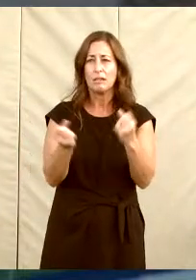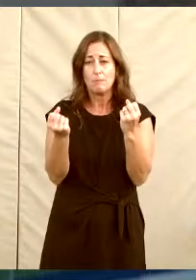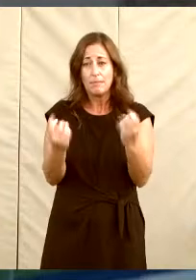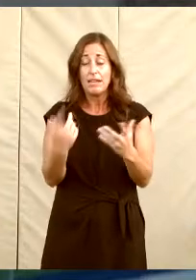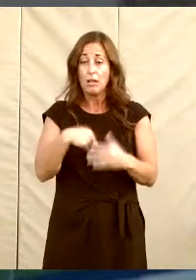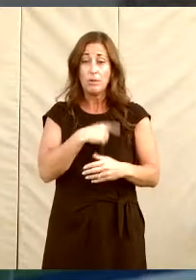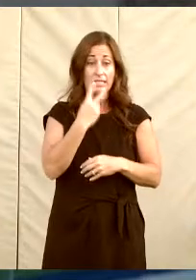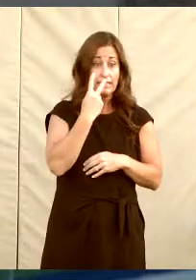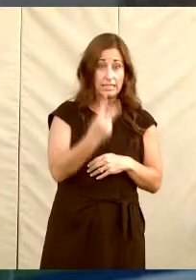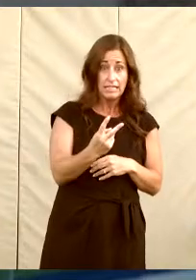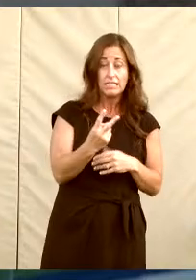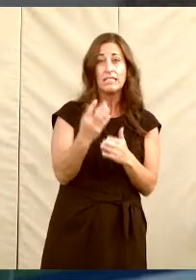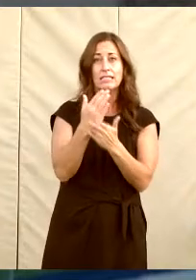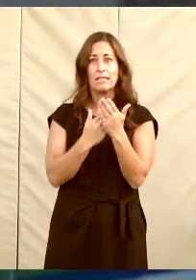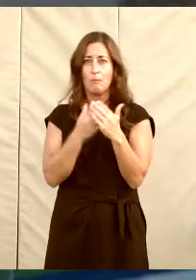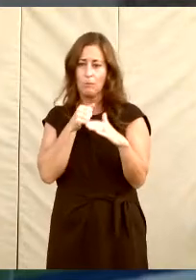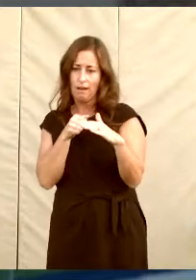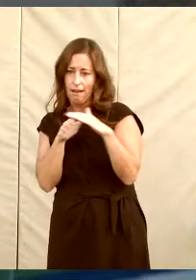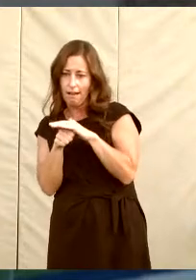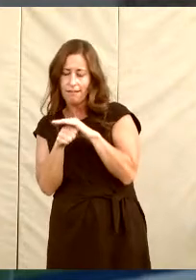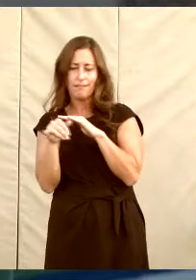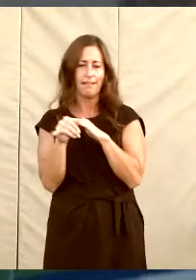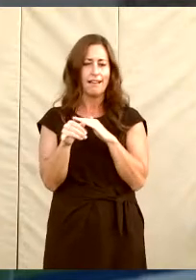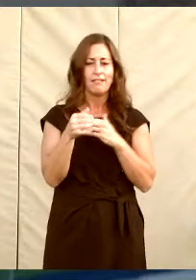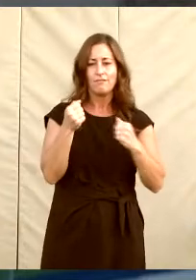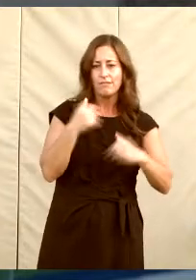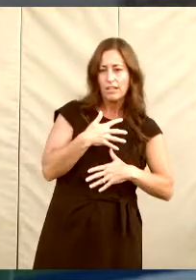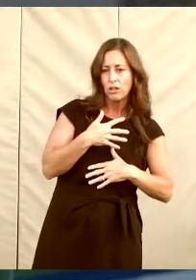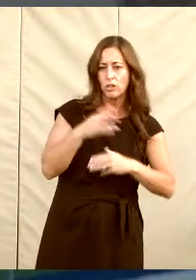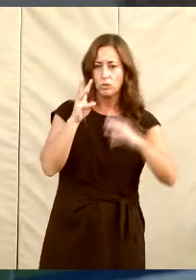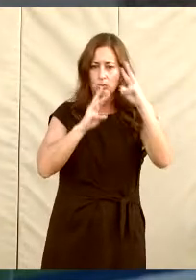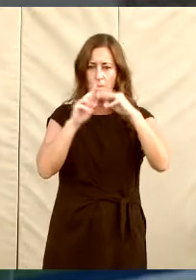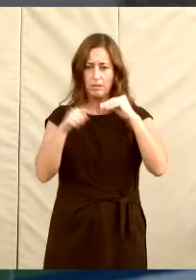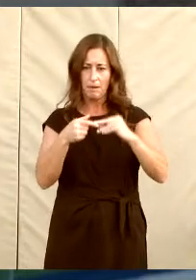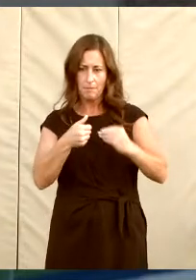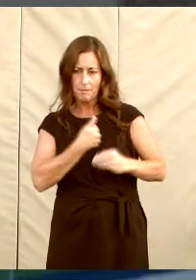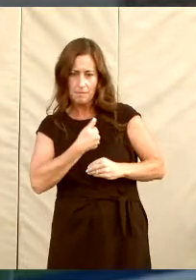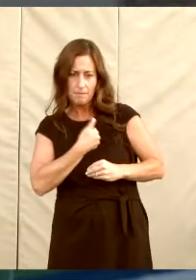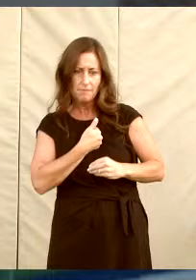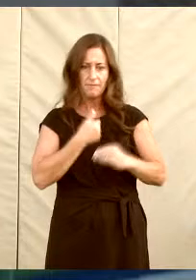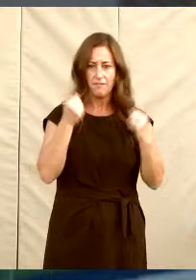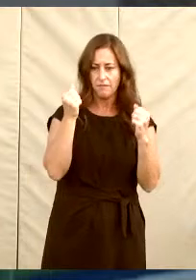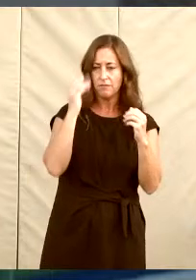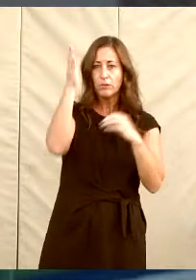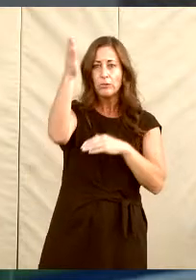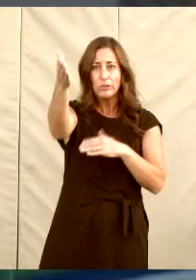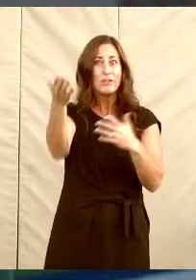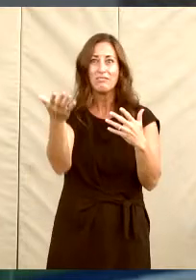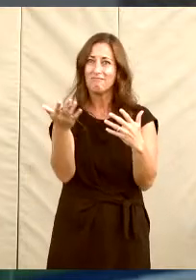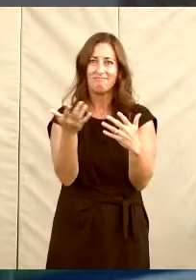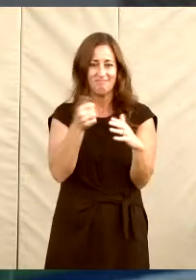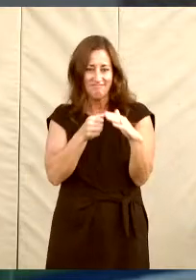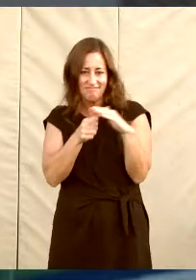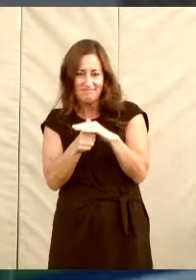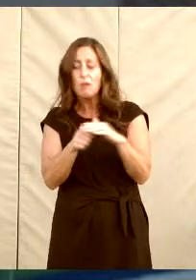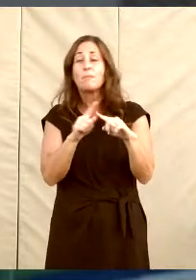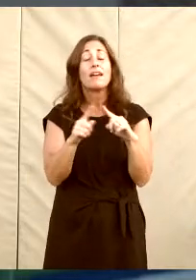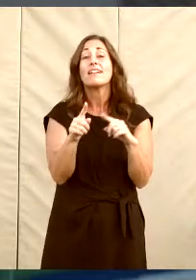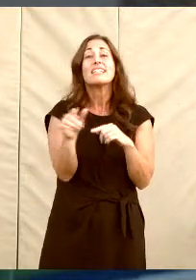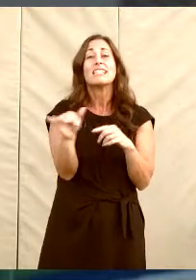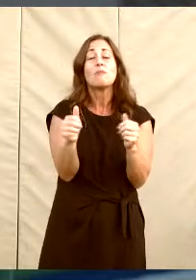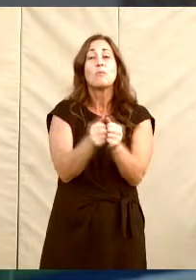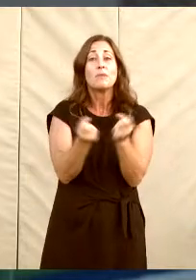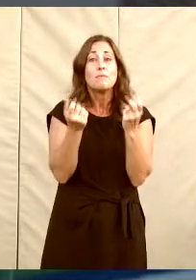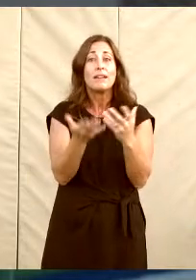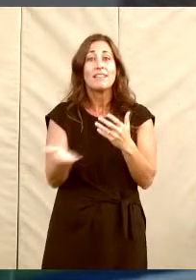of hiding, such as the fears and the worries about ourselves and our futures. But as with many things, there also come